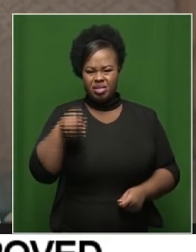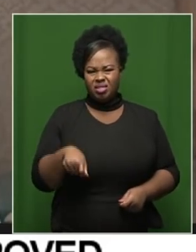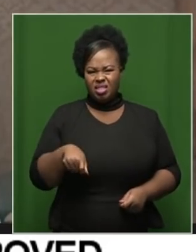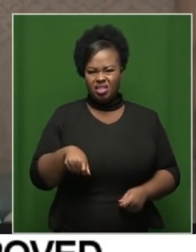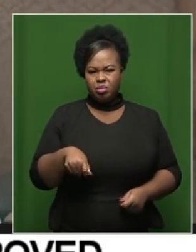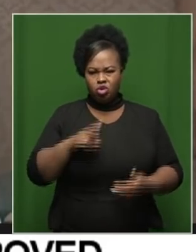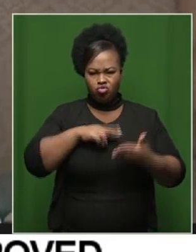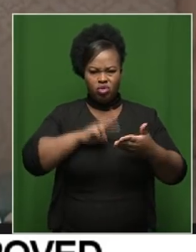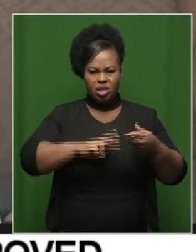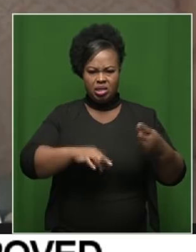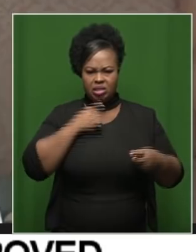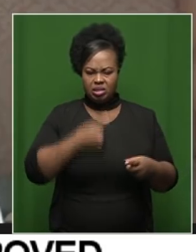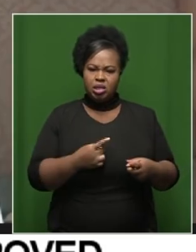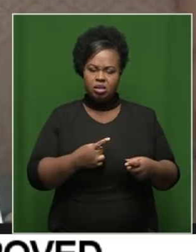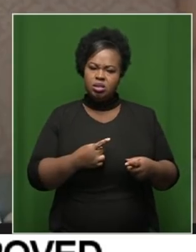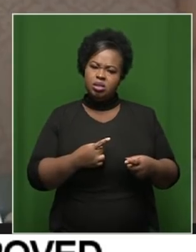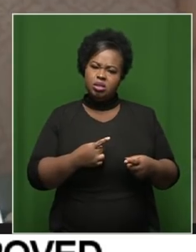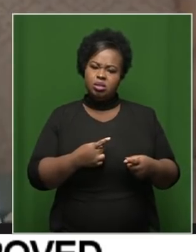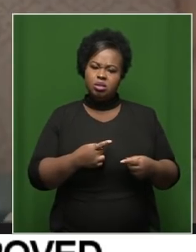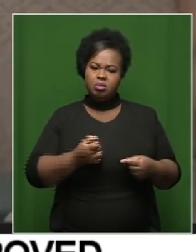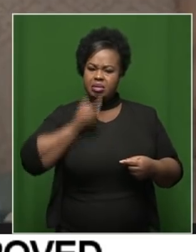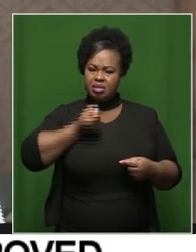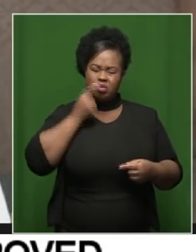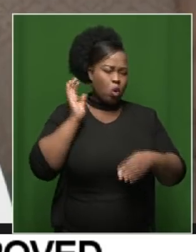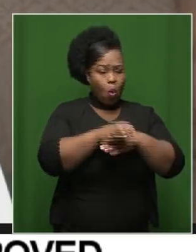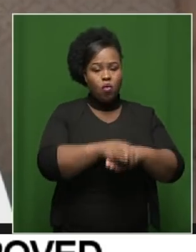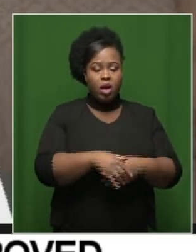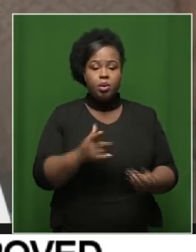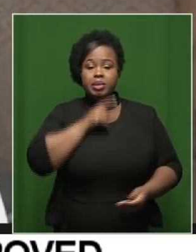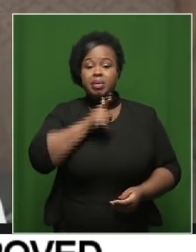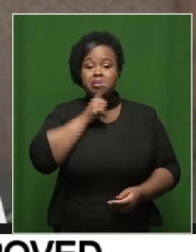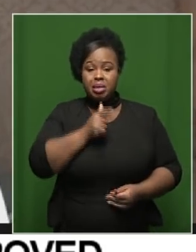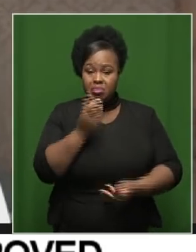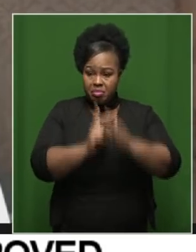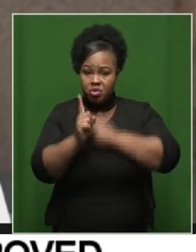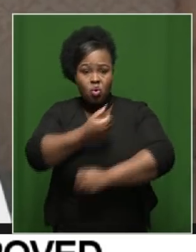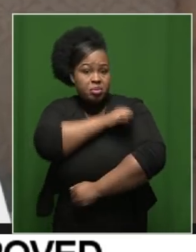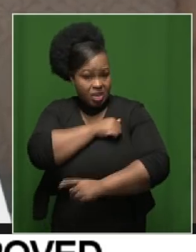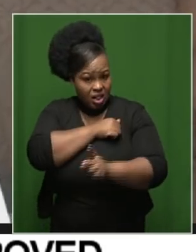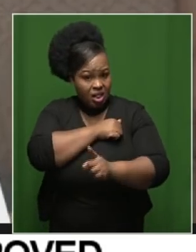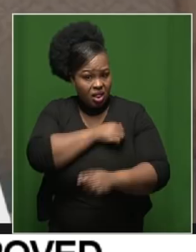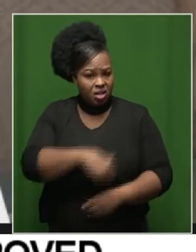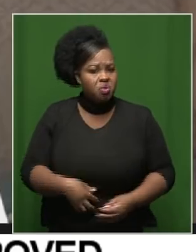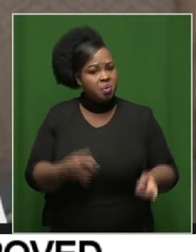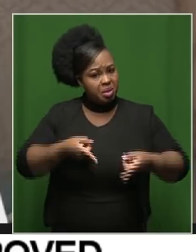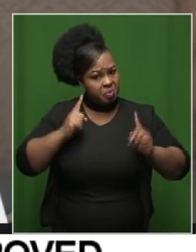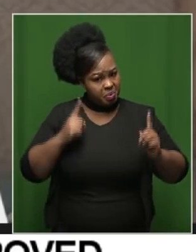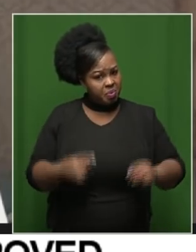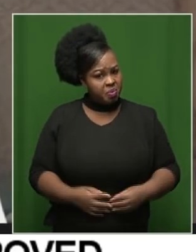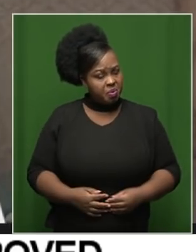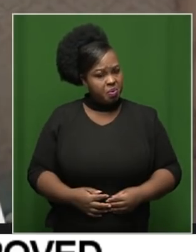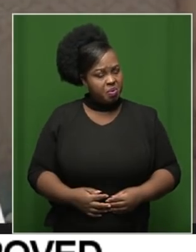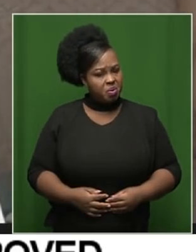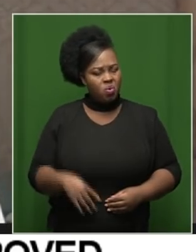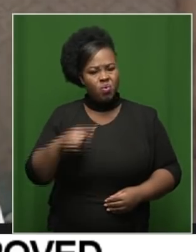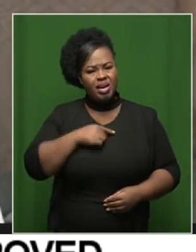I'm reading about here, who actually overdosed on the tablet in Pietermaritzburg and landed up in hospital. So this is the danger when, you know, the